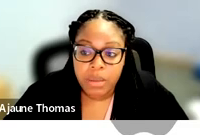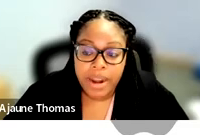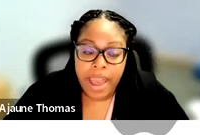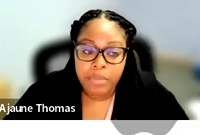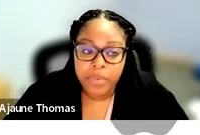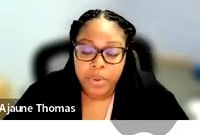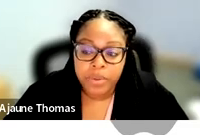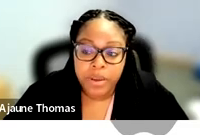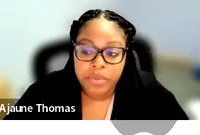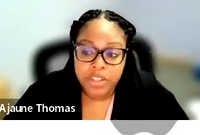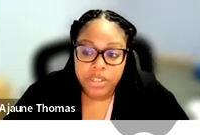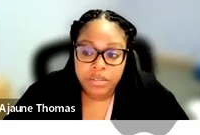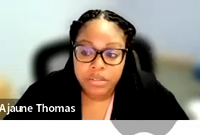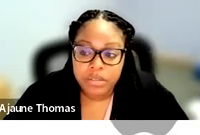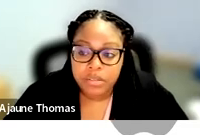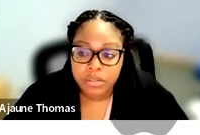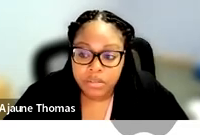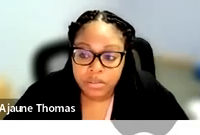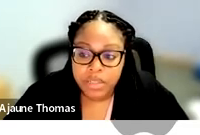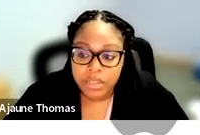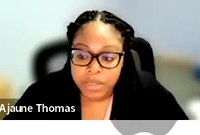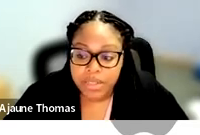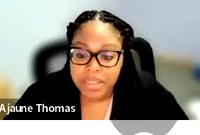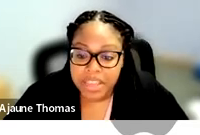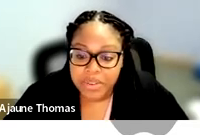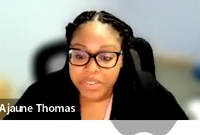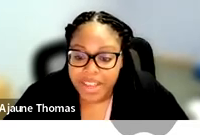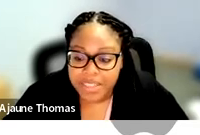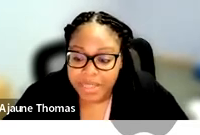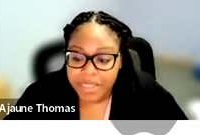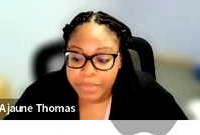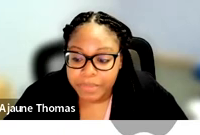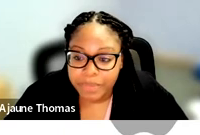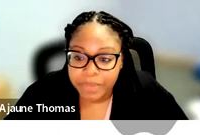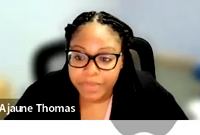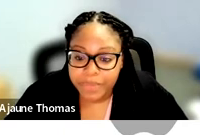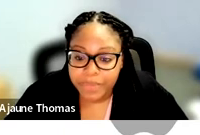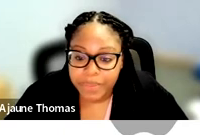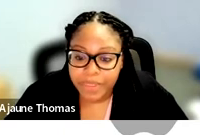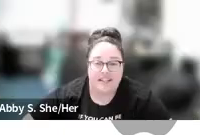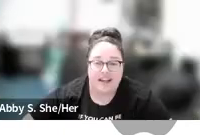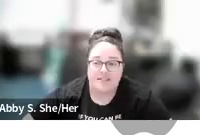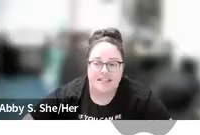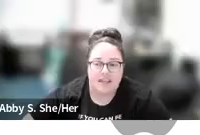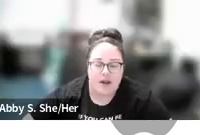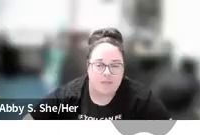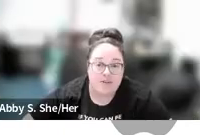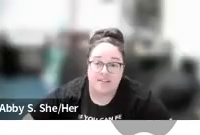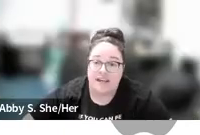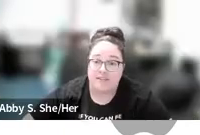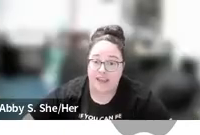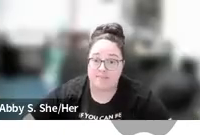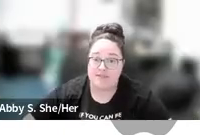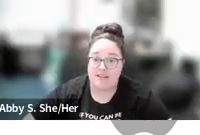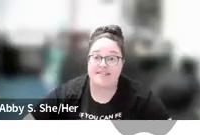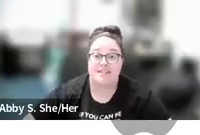resource and app for vision accessibility. Thank you for that, Samantha. Oh gosh, yeah, I was gonna say there's